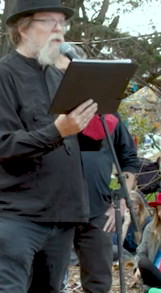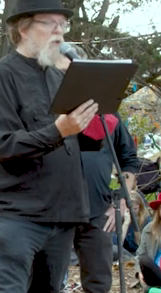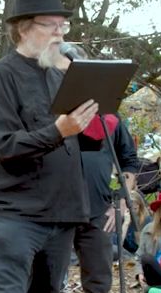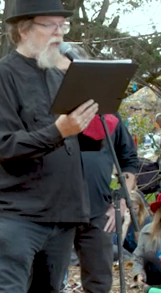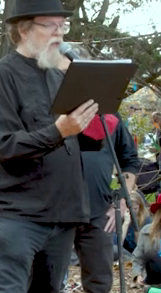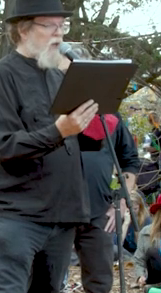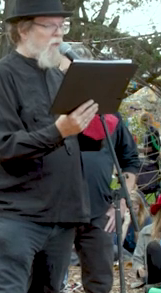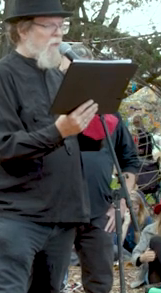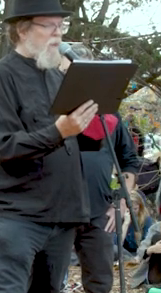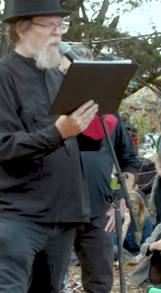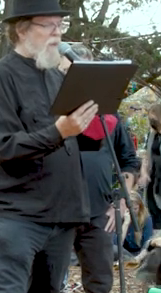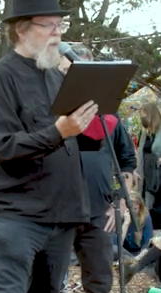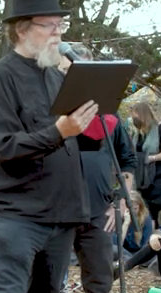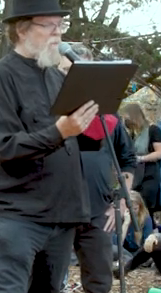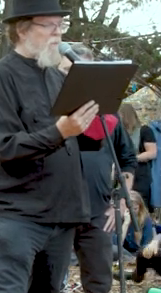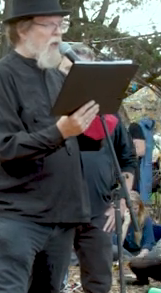Paul Servino.